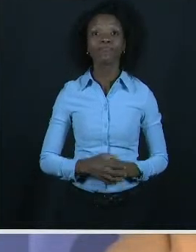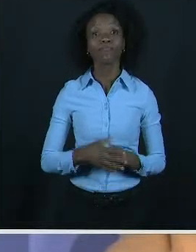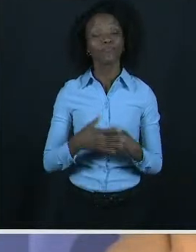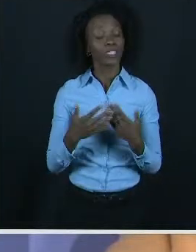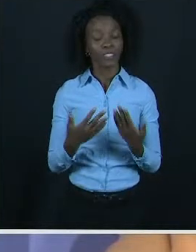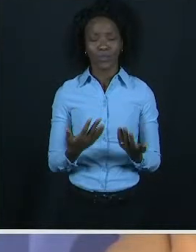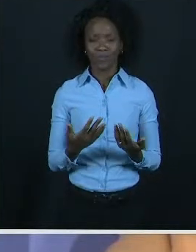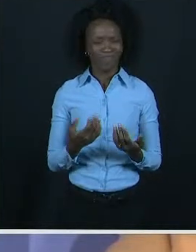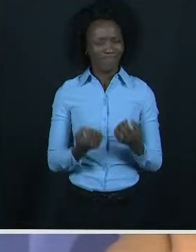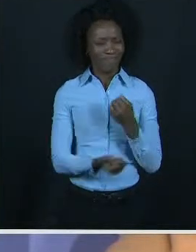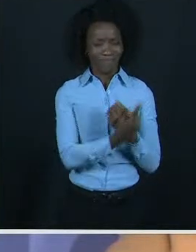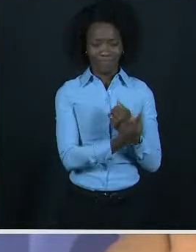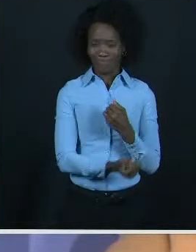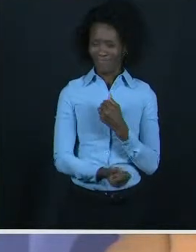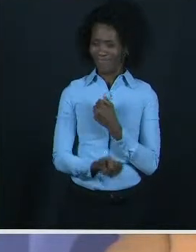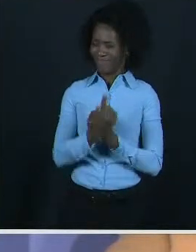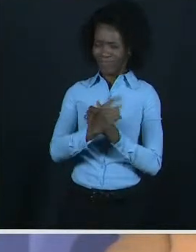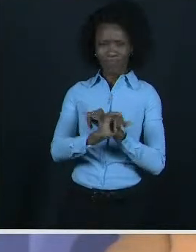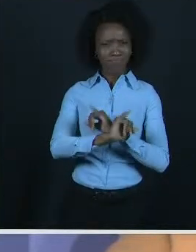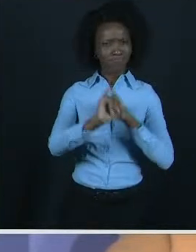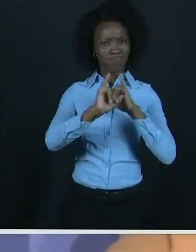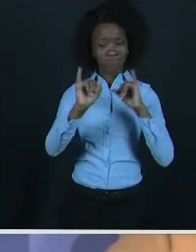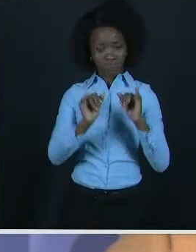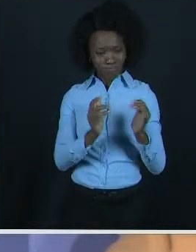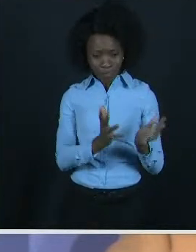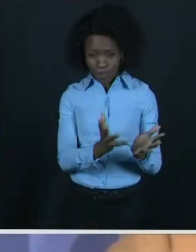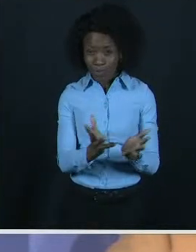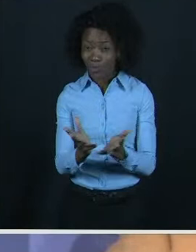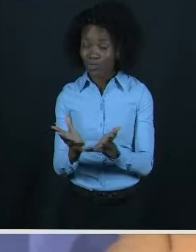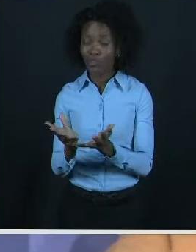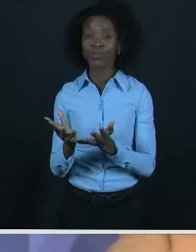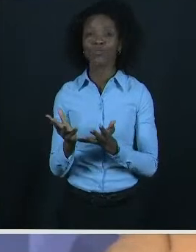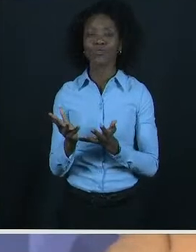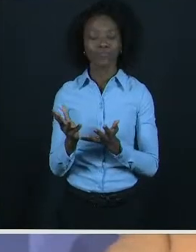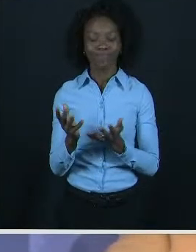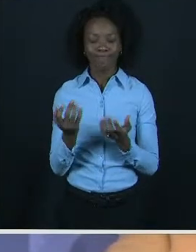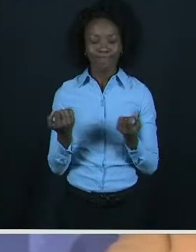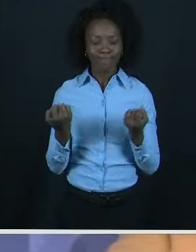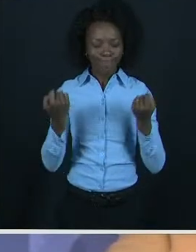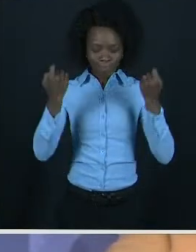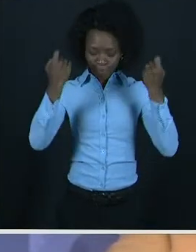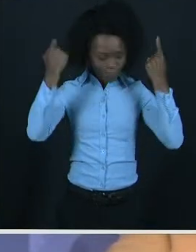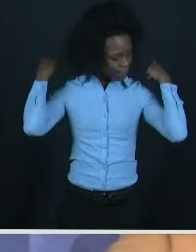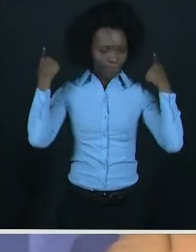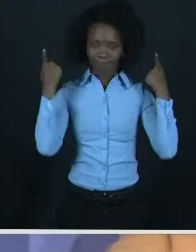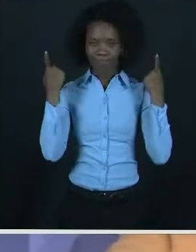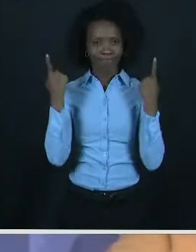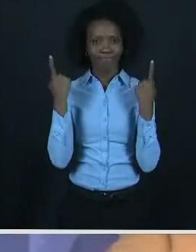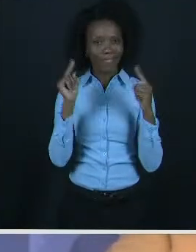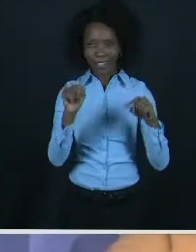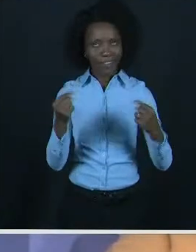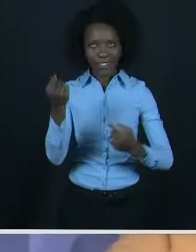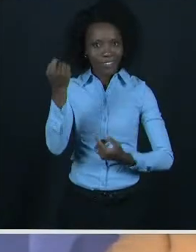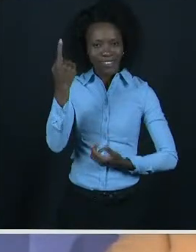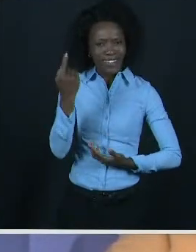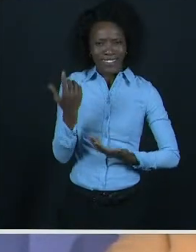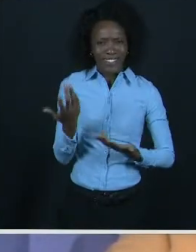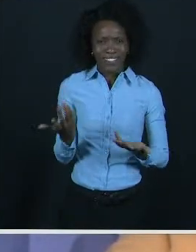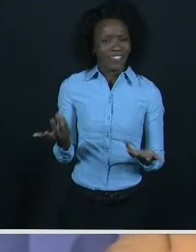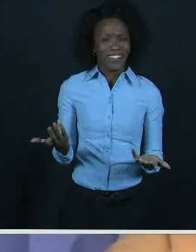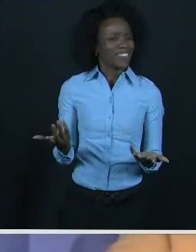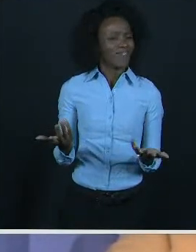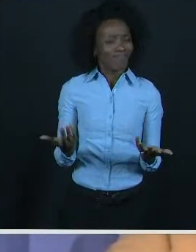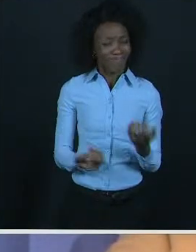These horrors, in many ways, defy comprehension. There are really no